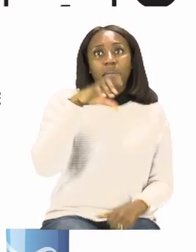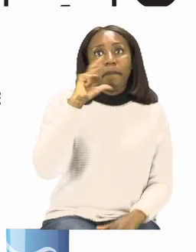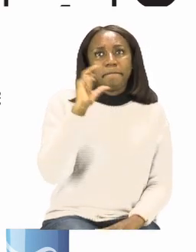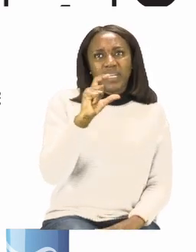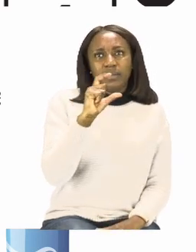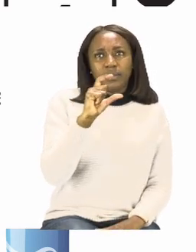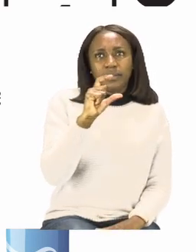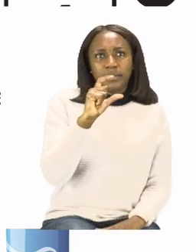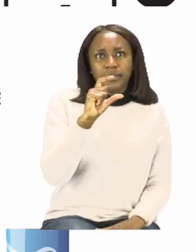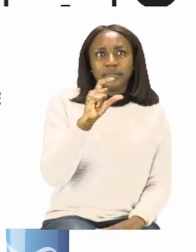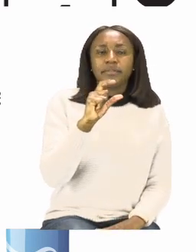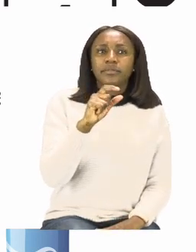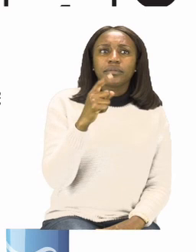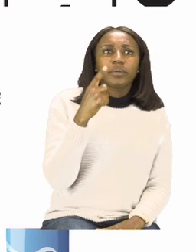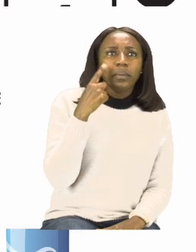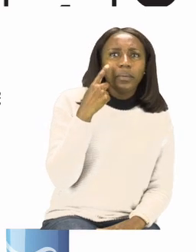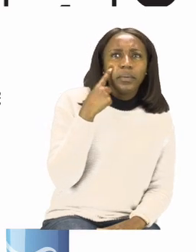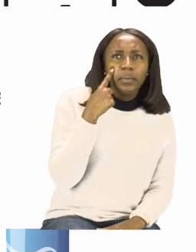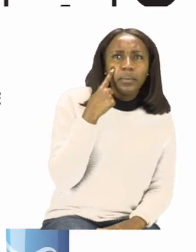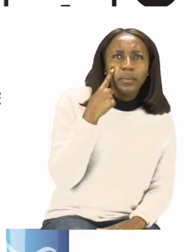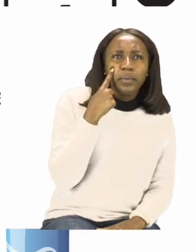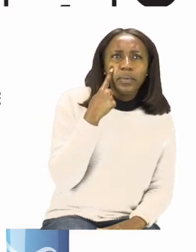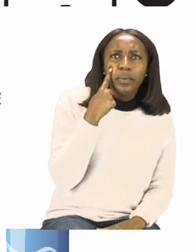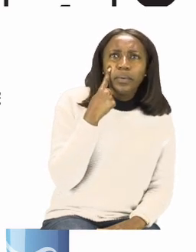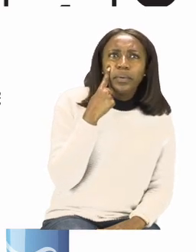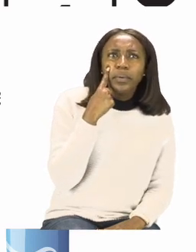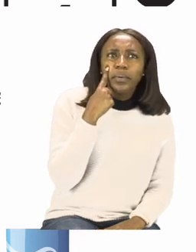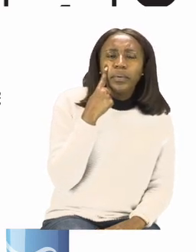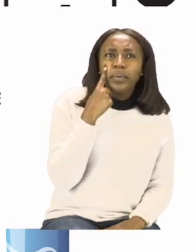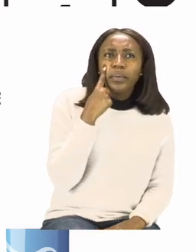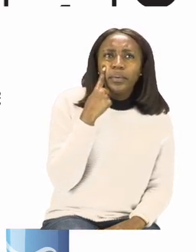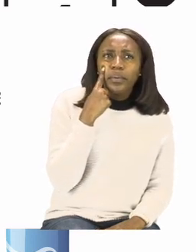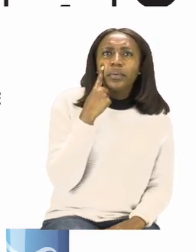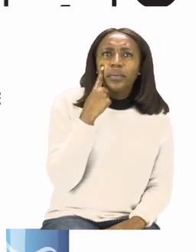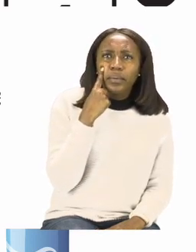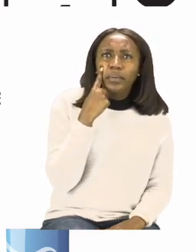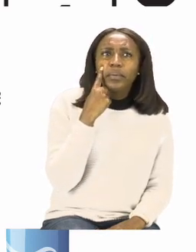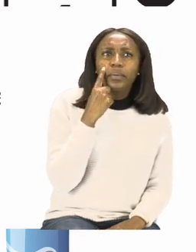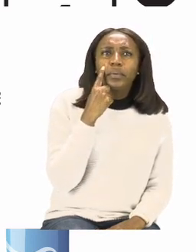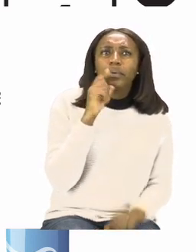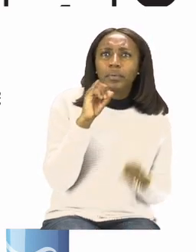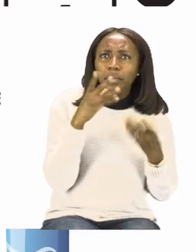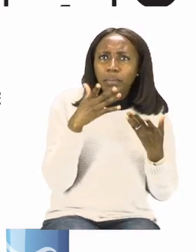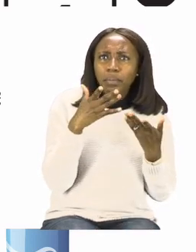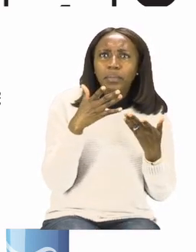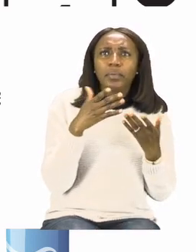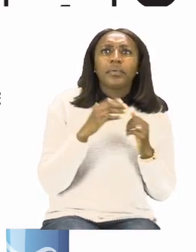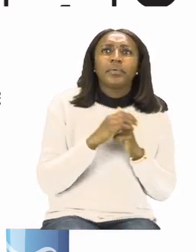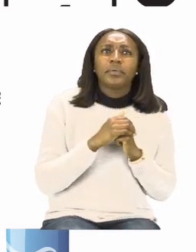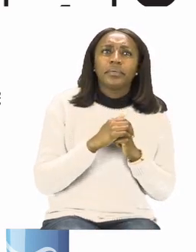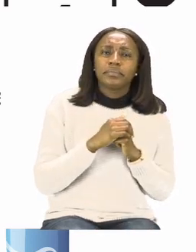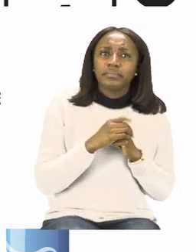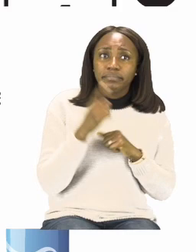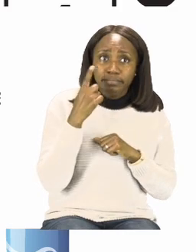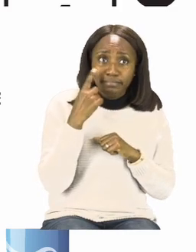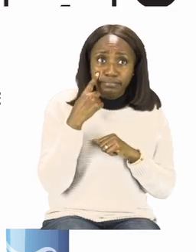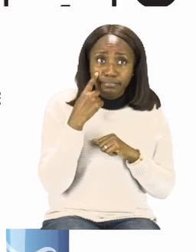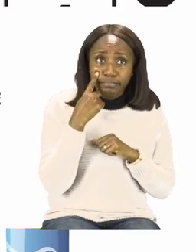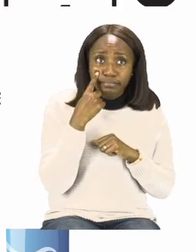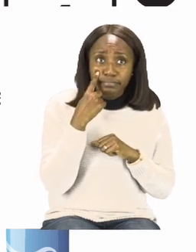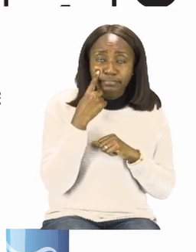do number 1, we need to remember what is equal to what. So let's take a look at the